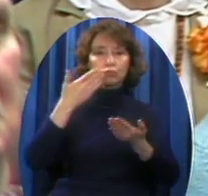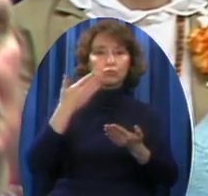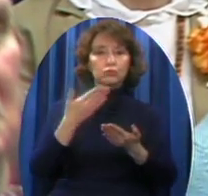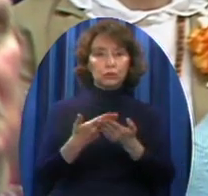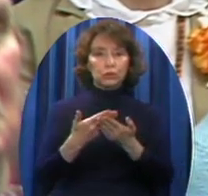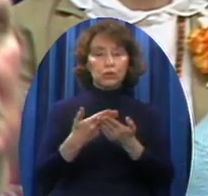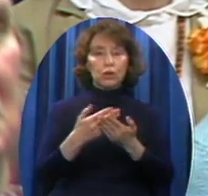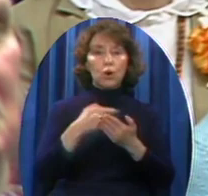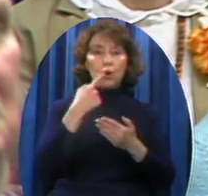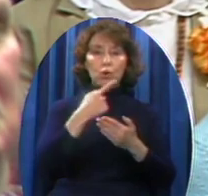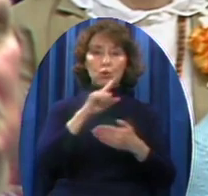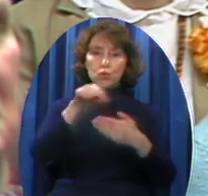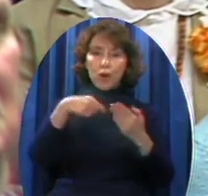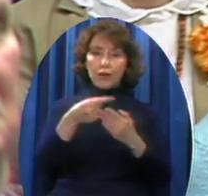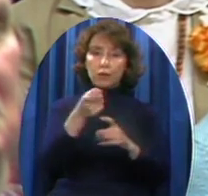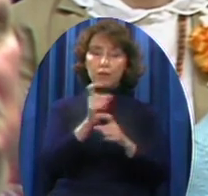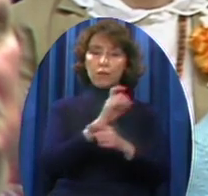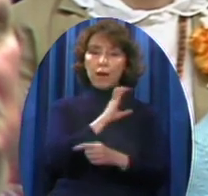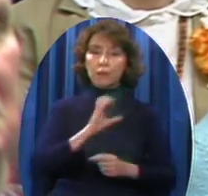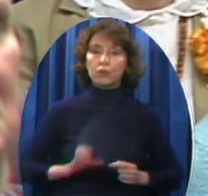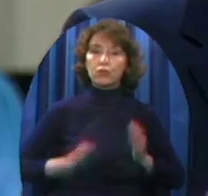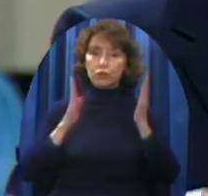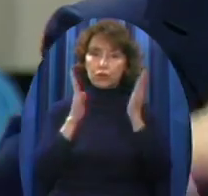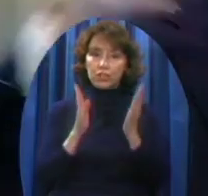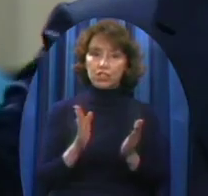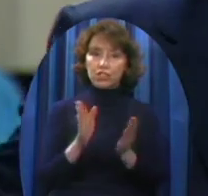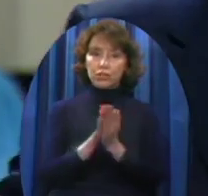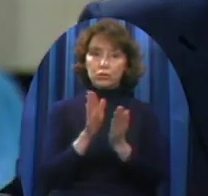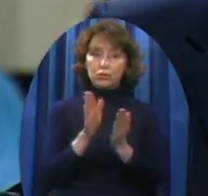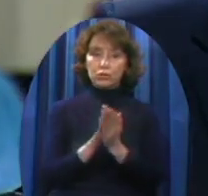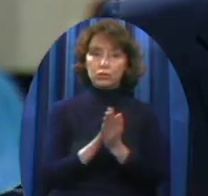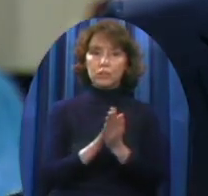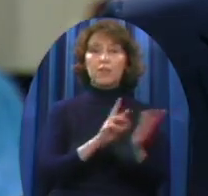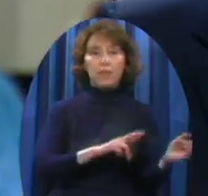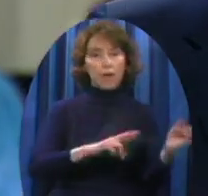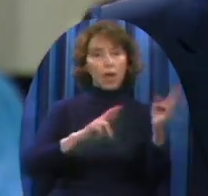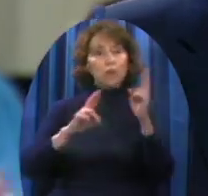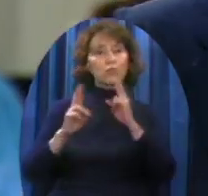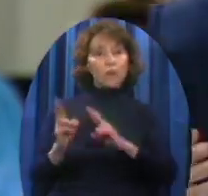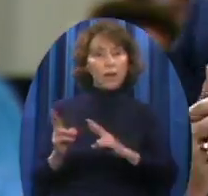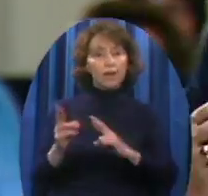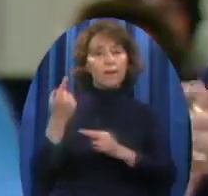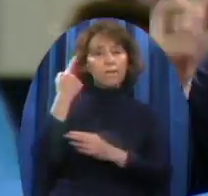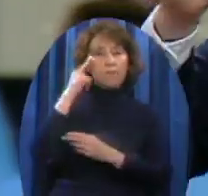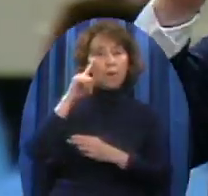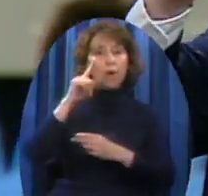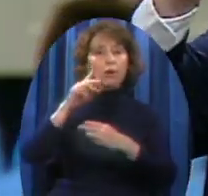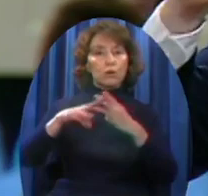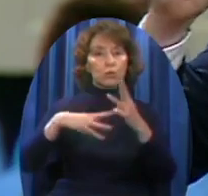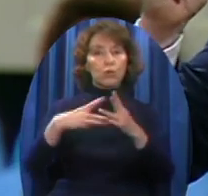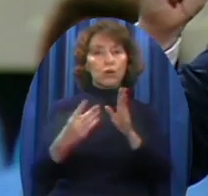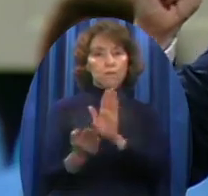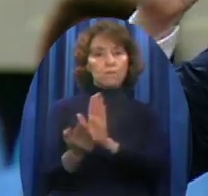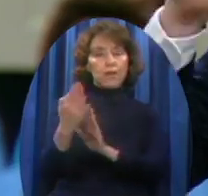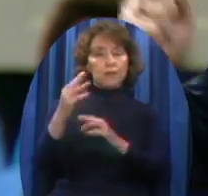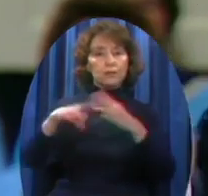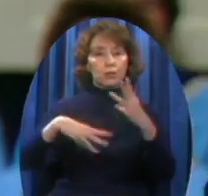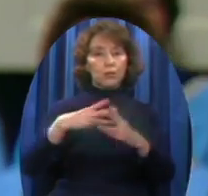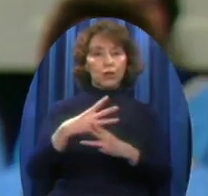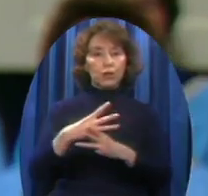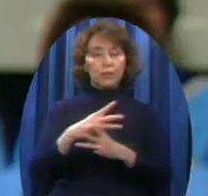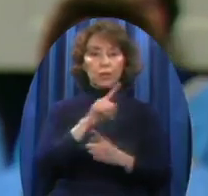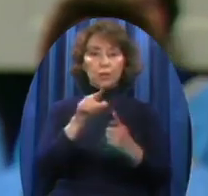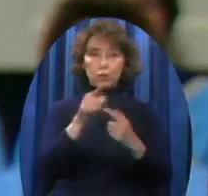for it sociologically, psychologically. They're all ready, physically as well. When you have a good Christian school where